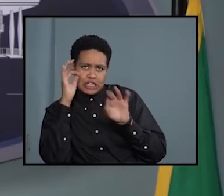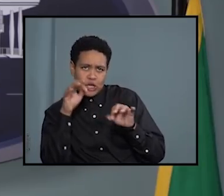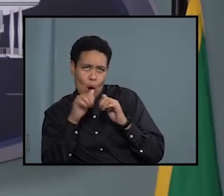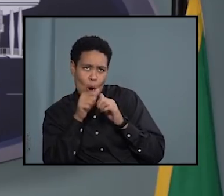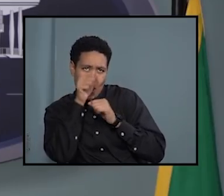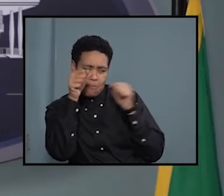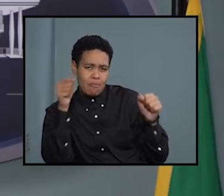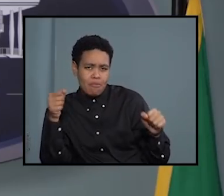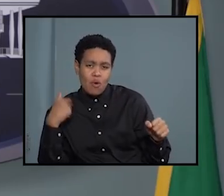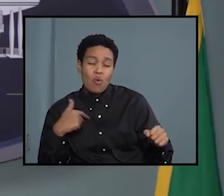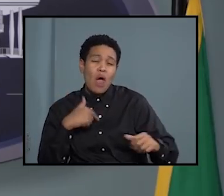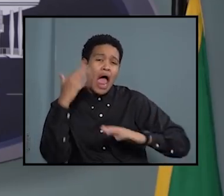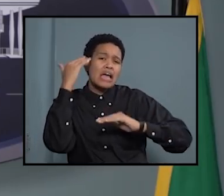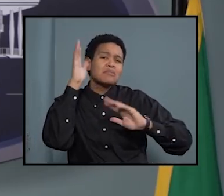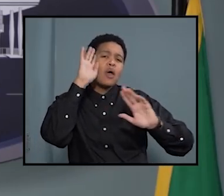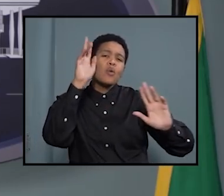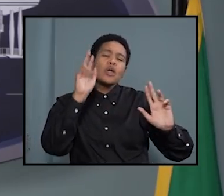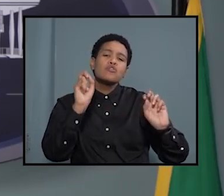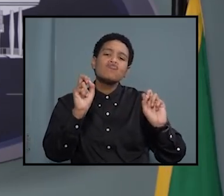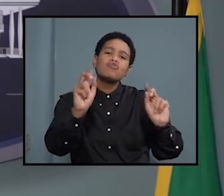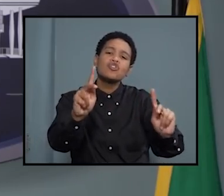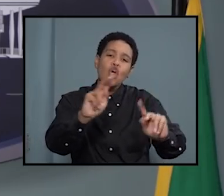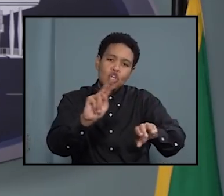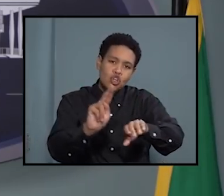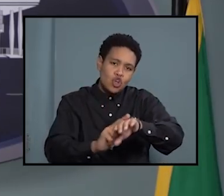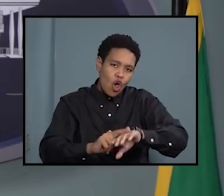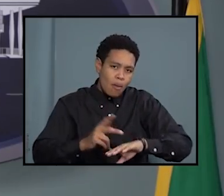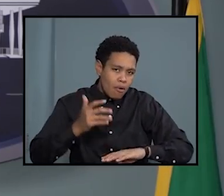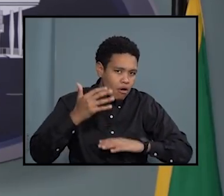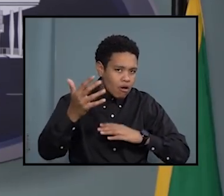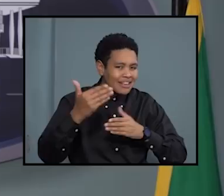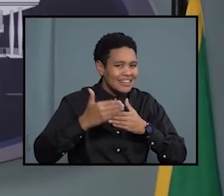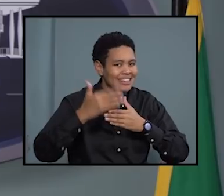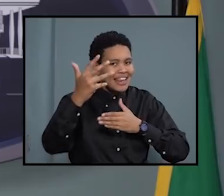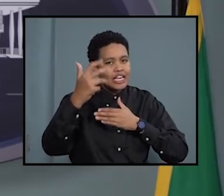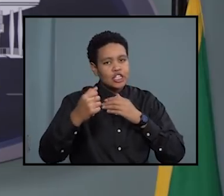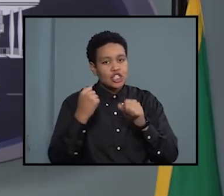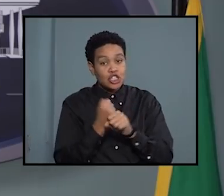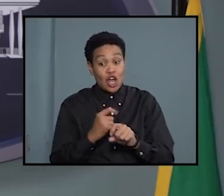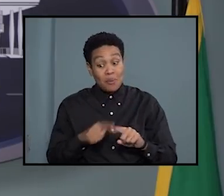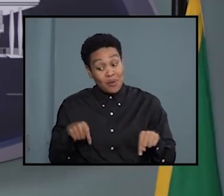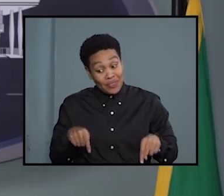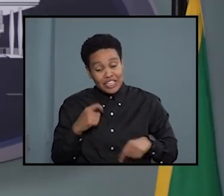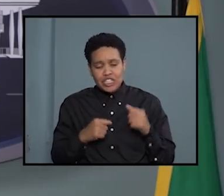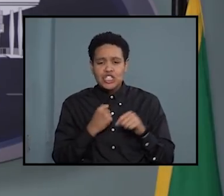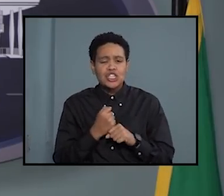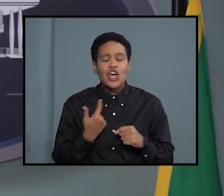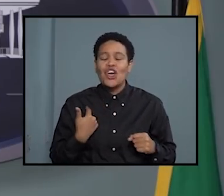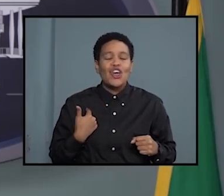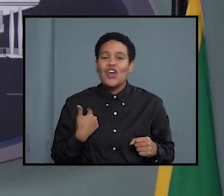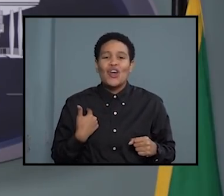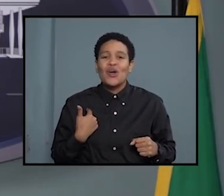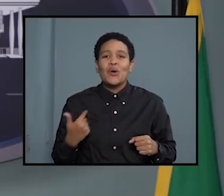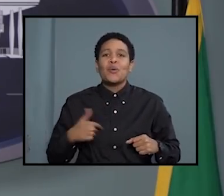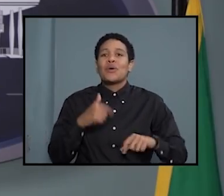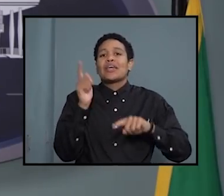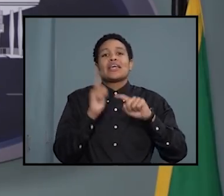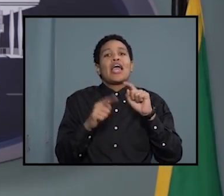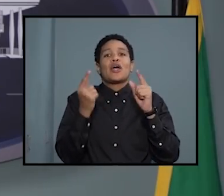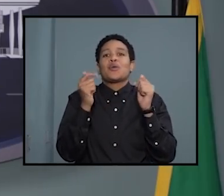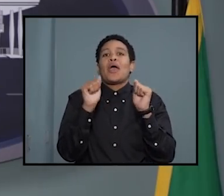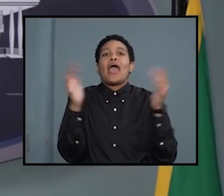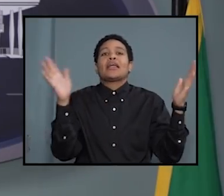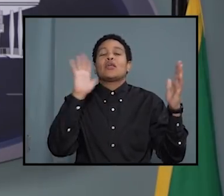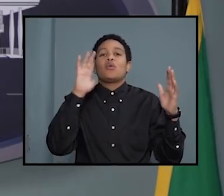are expecting that it will return to normalcy next year. But this year, we cannot do anything that